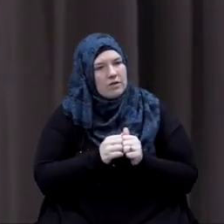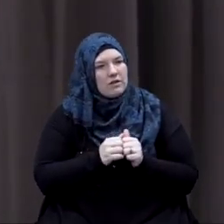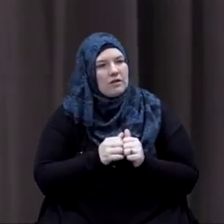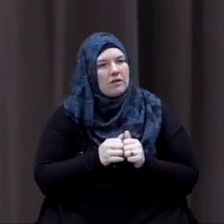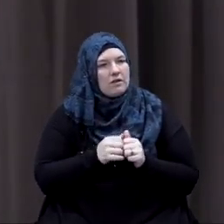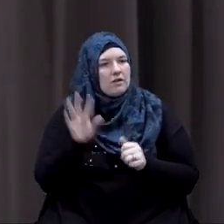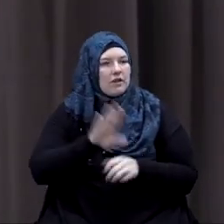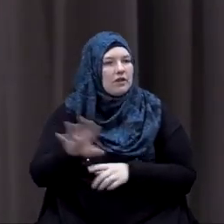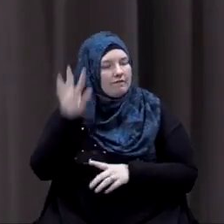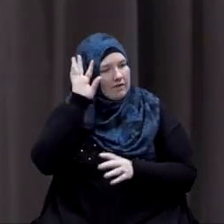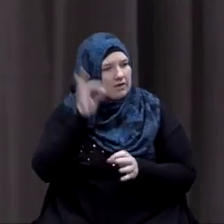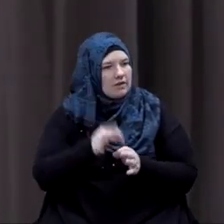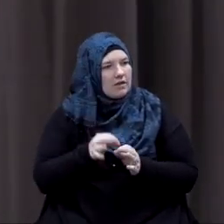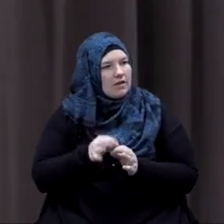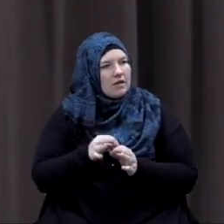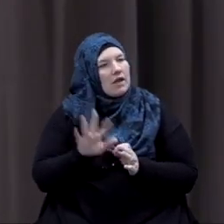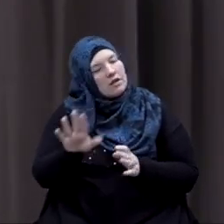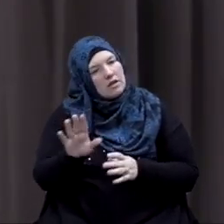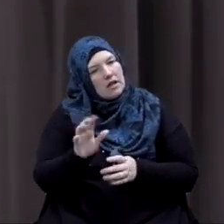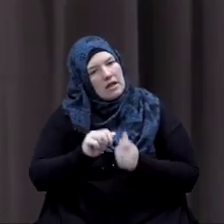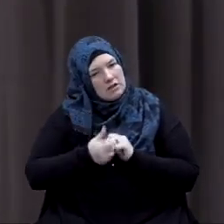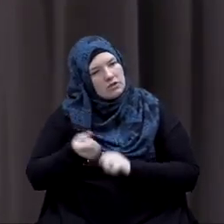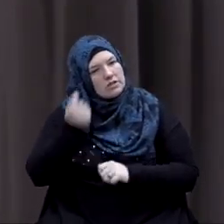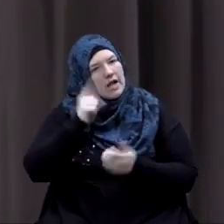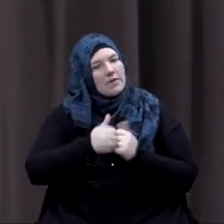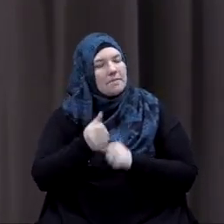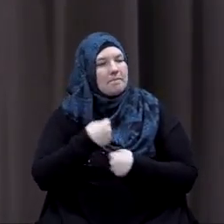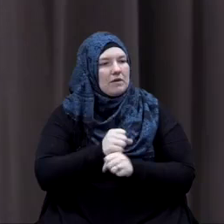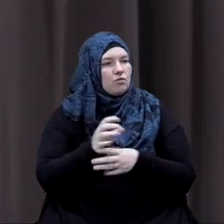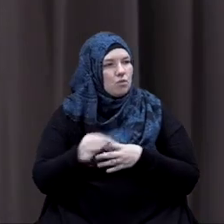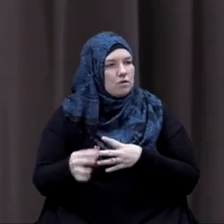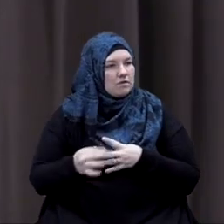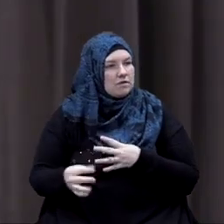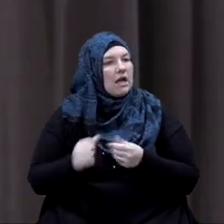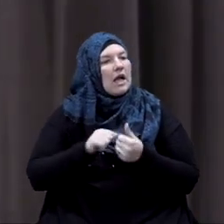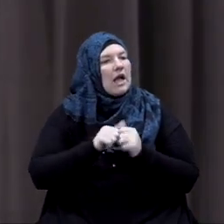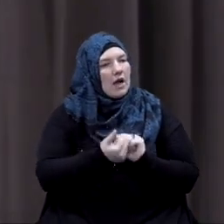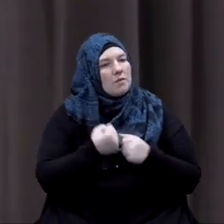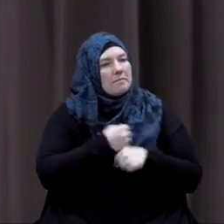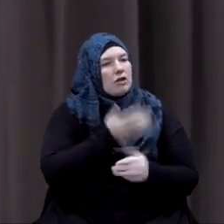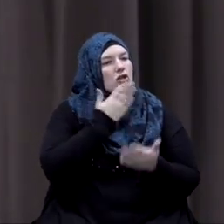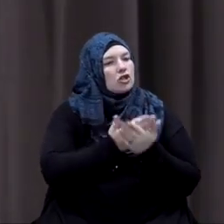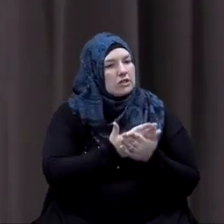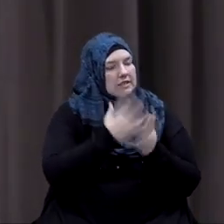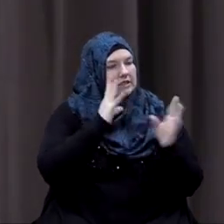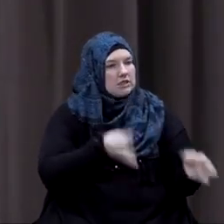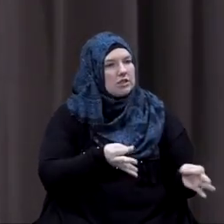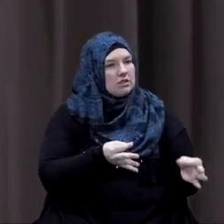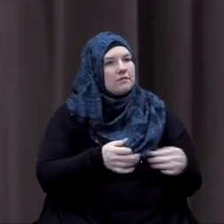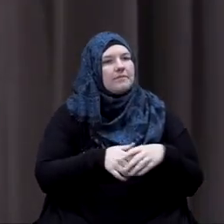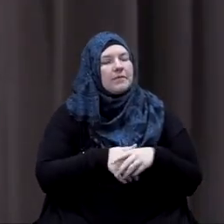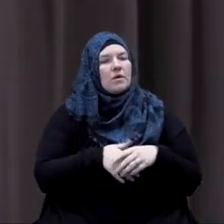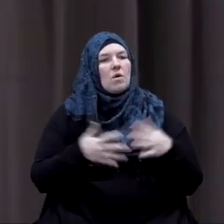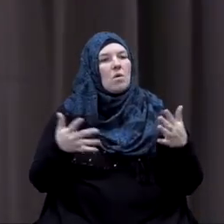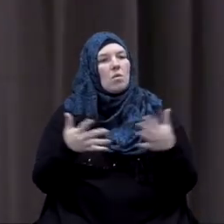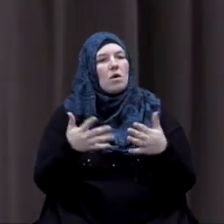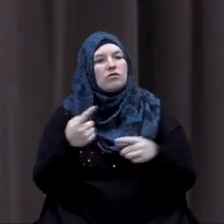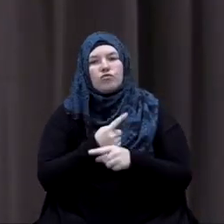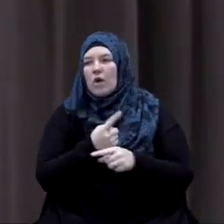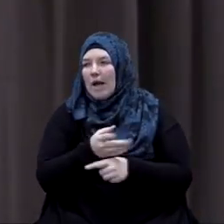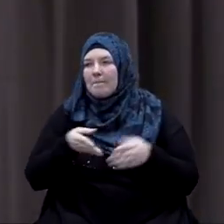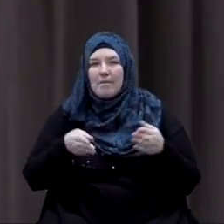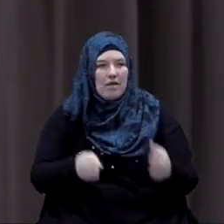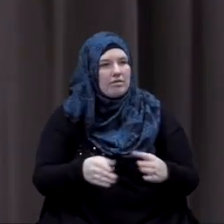their faith, to understand how to make choices, how to make decisions, what path to